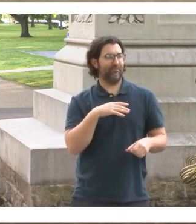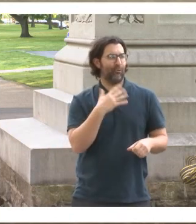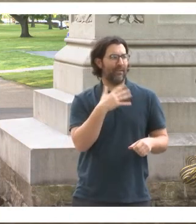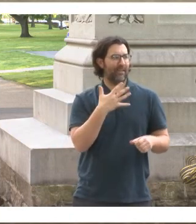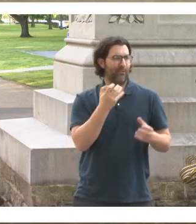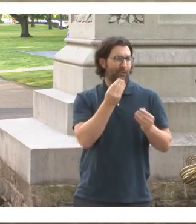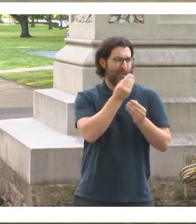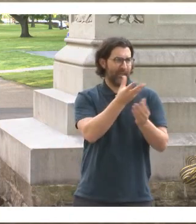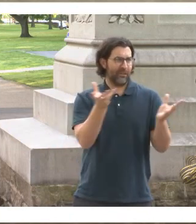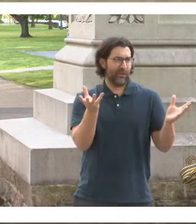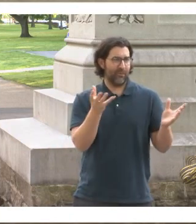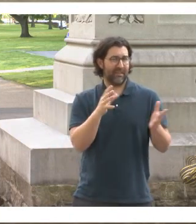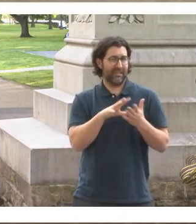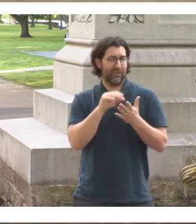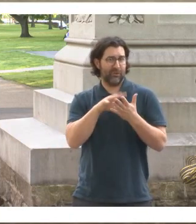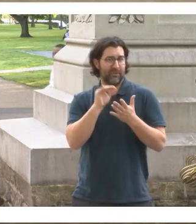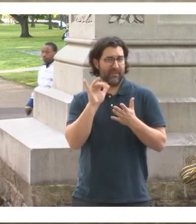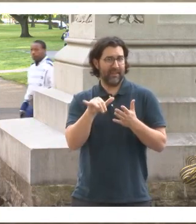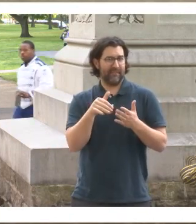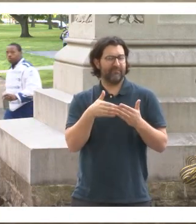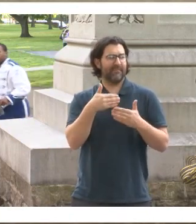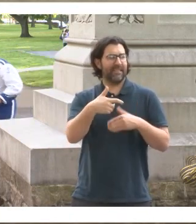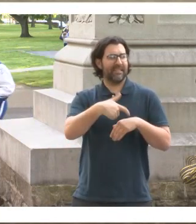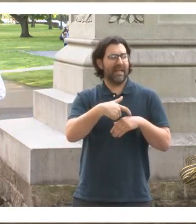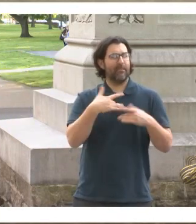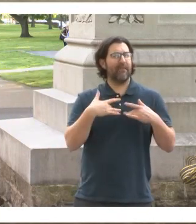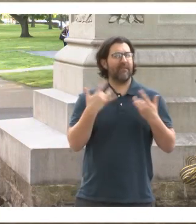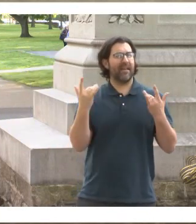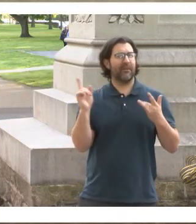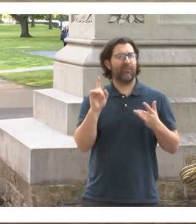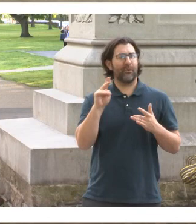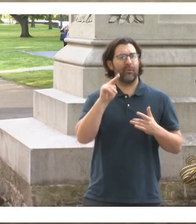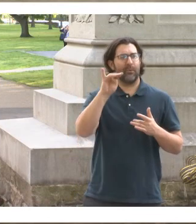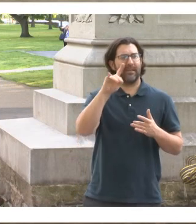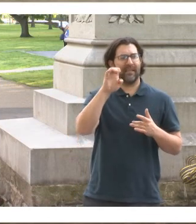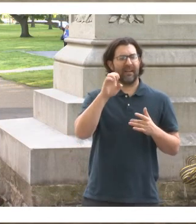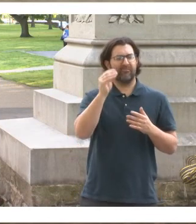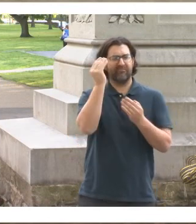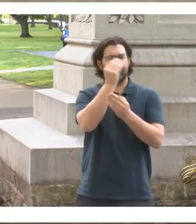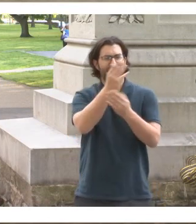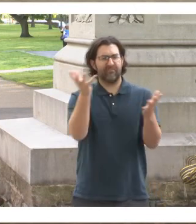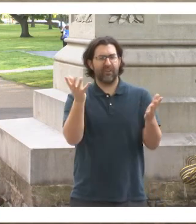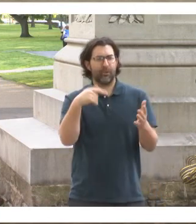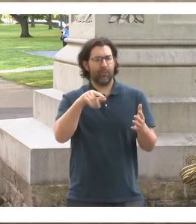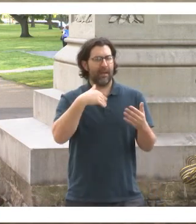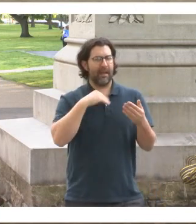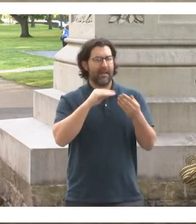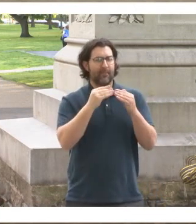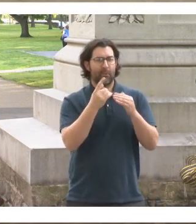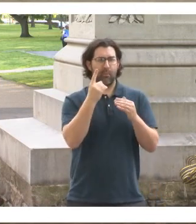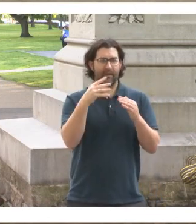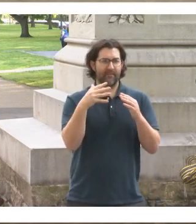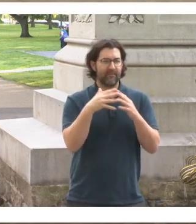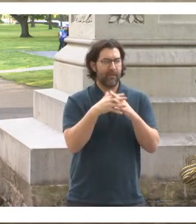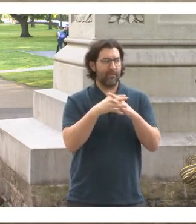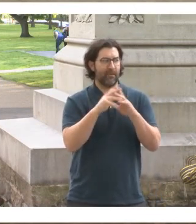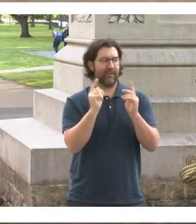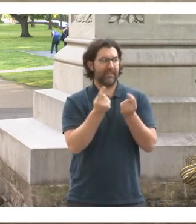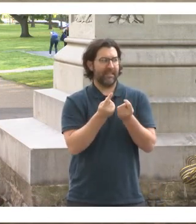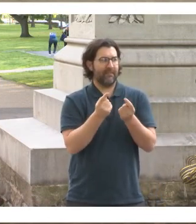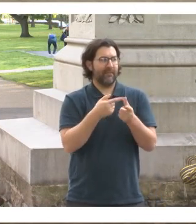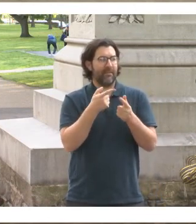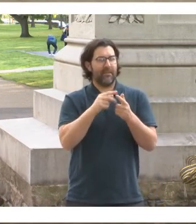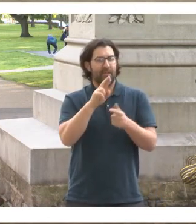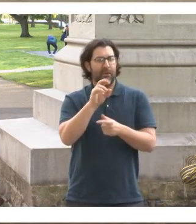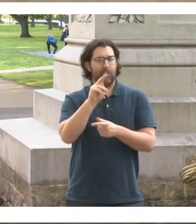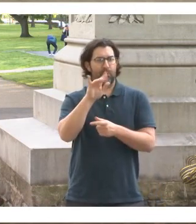wanted to get that up, because as I learned that, I said the next time I'm at an event at the north side, I got to share that y'all had the #1 football team, then y'all got the